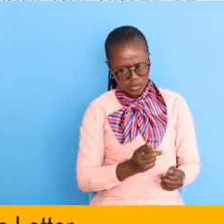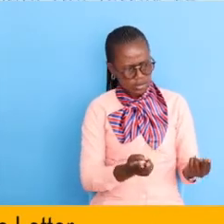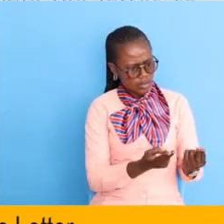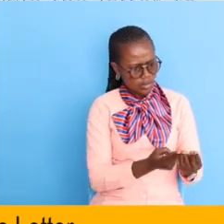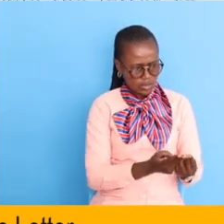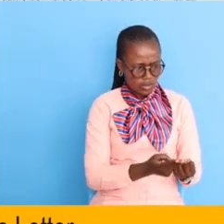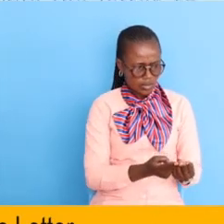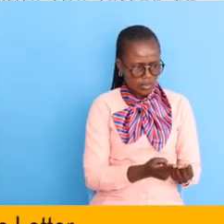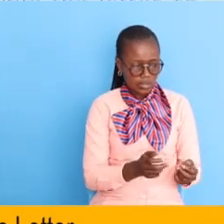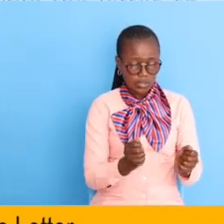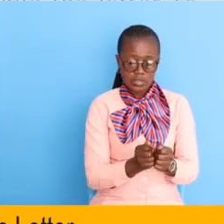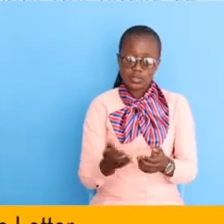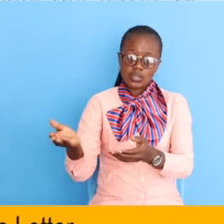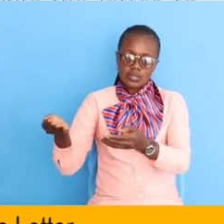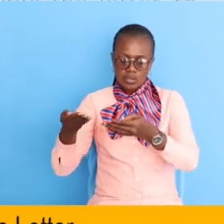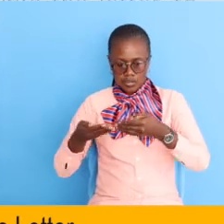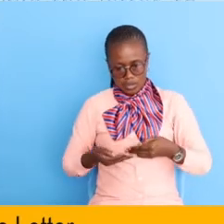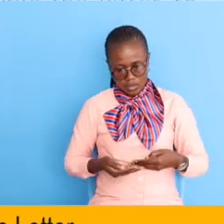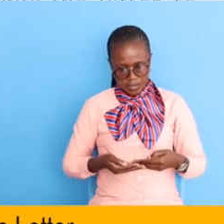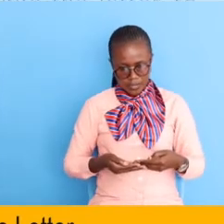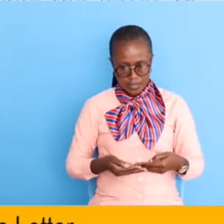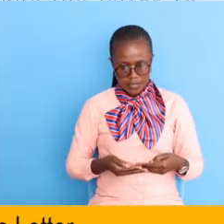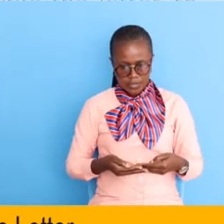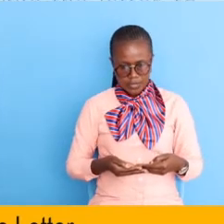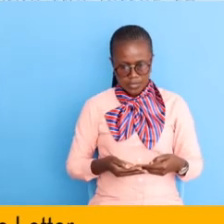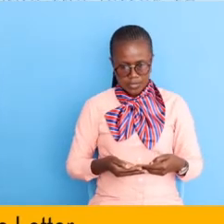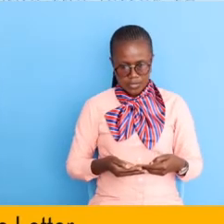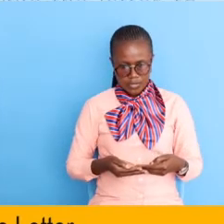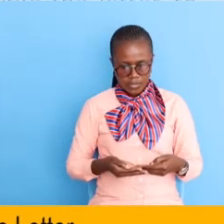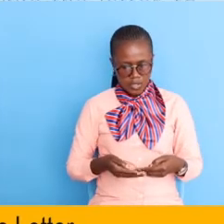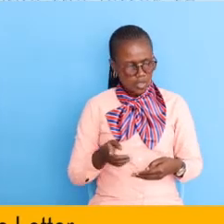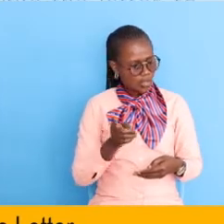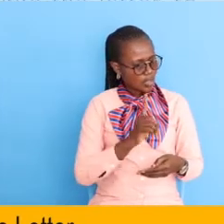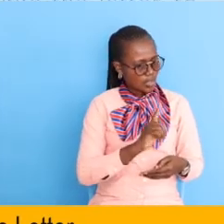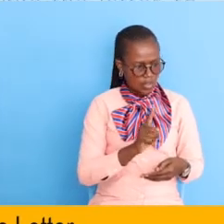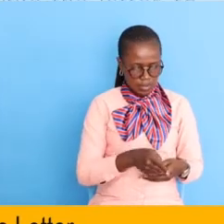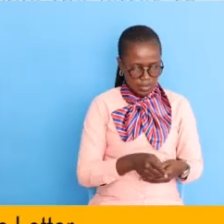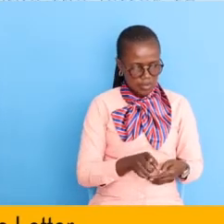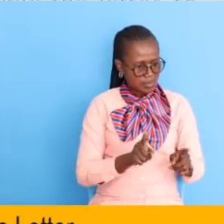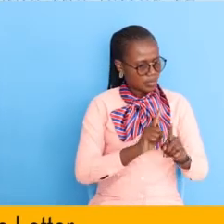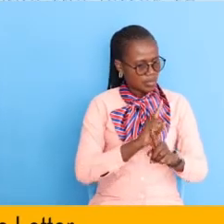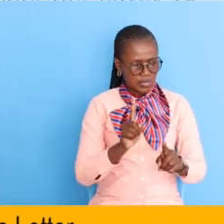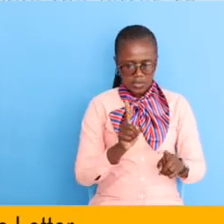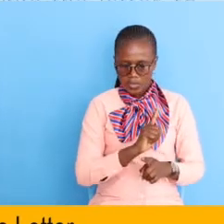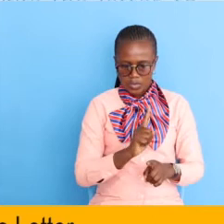he received. So in that case, he cannot continue using those items, those